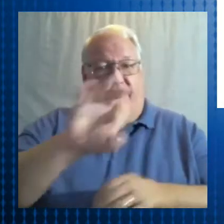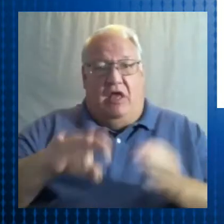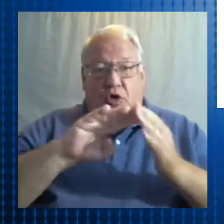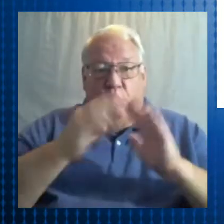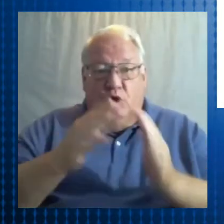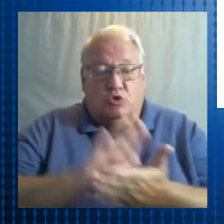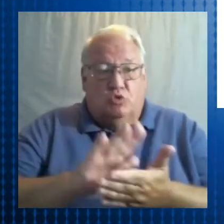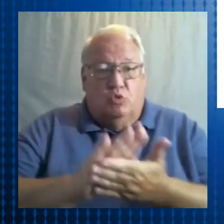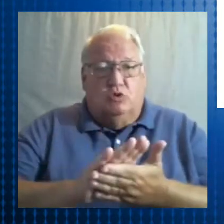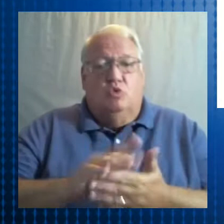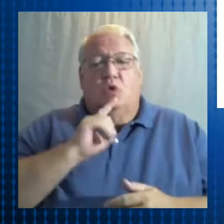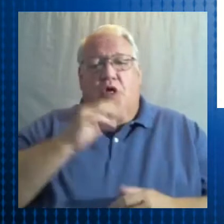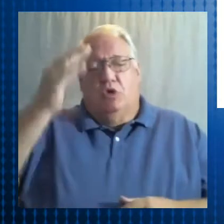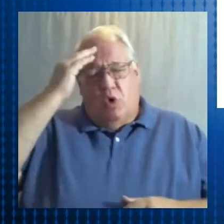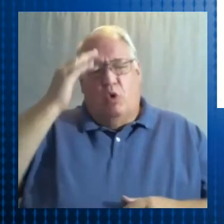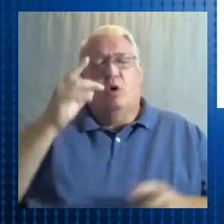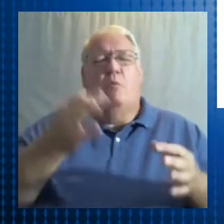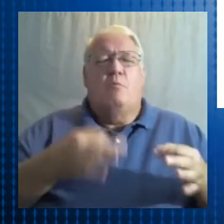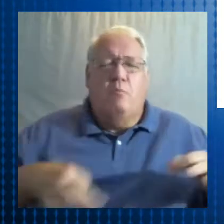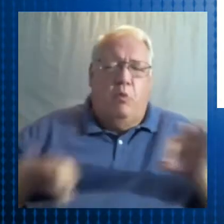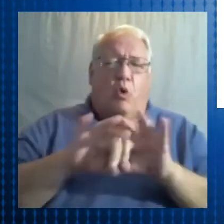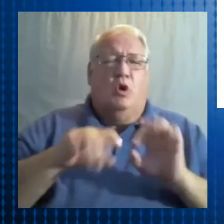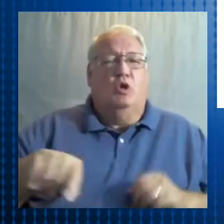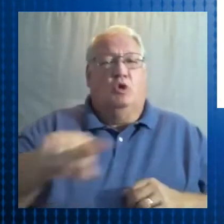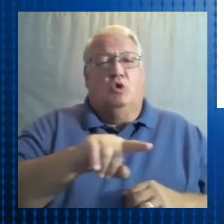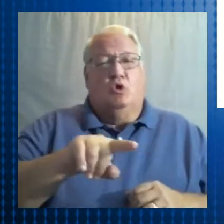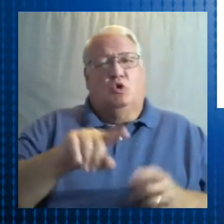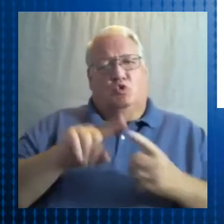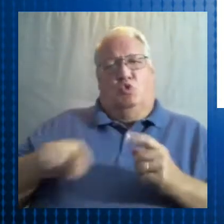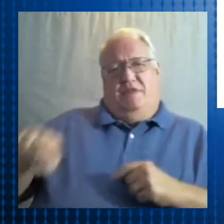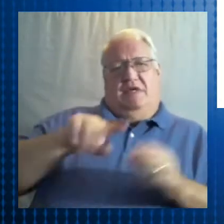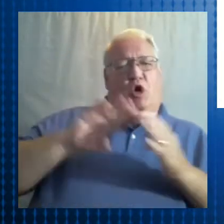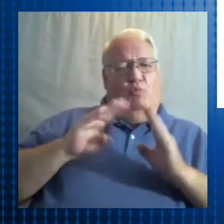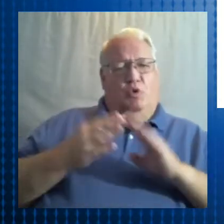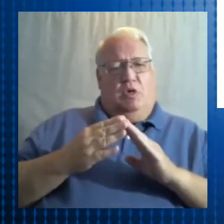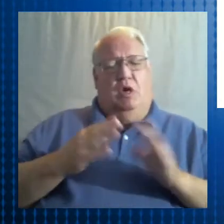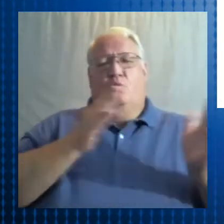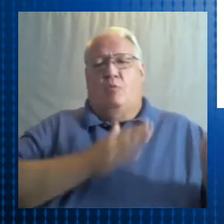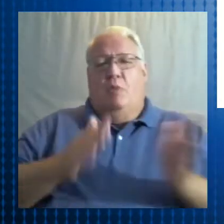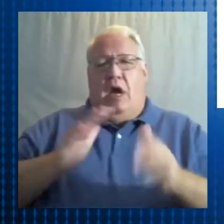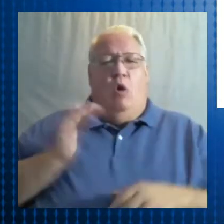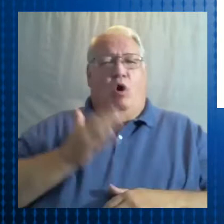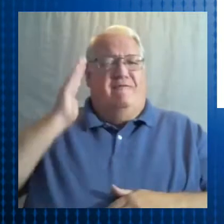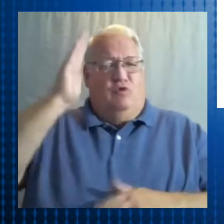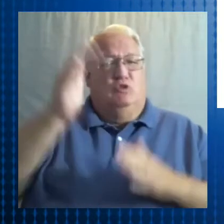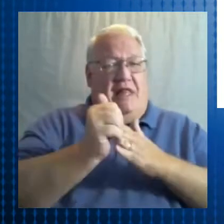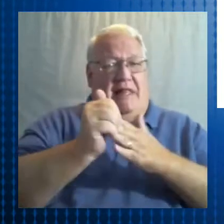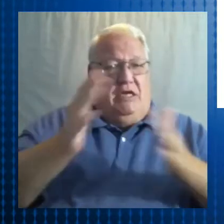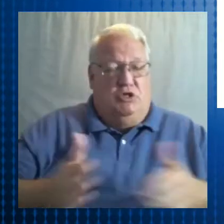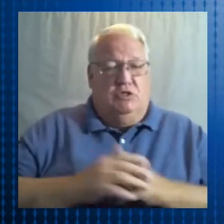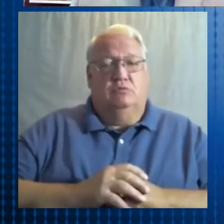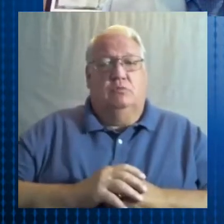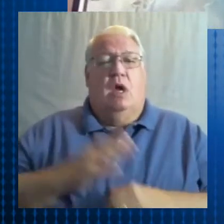and know how important you are to the well-being of the community and preparing our scholars and future leaders. Again, we are